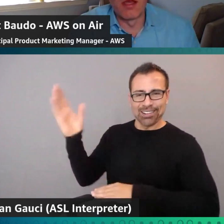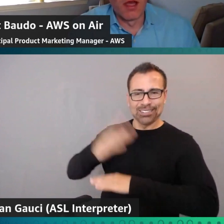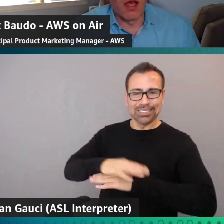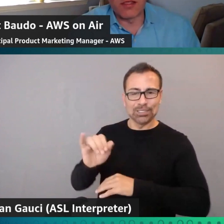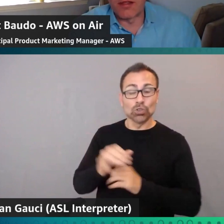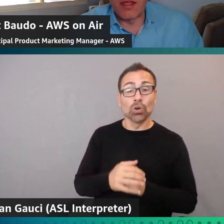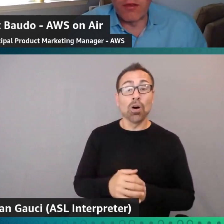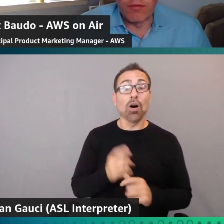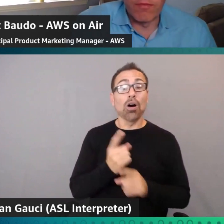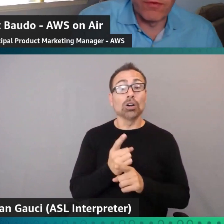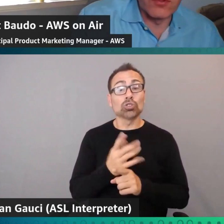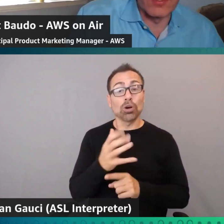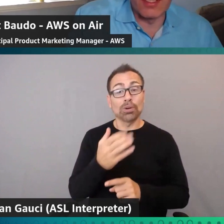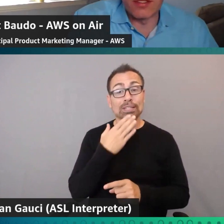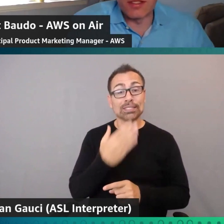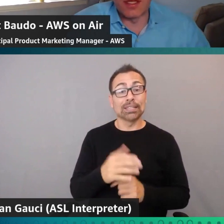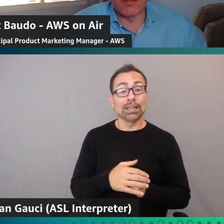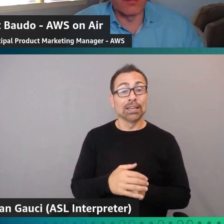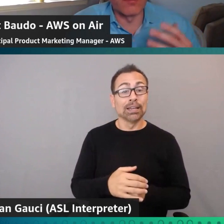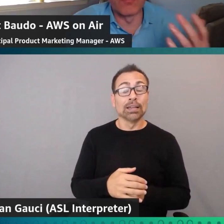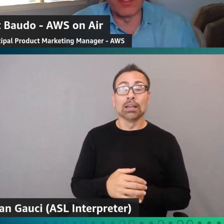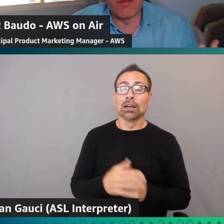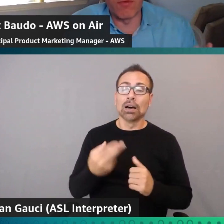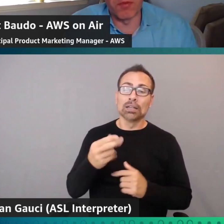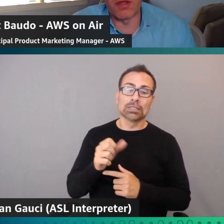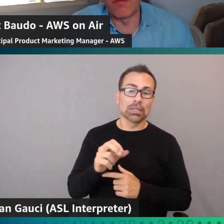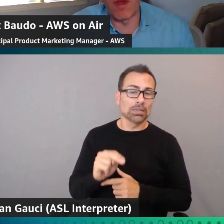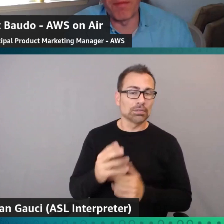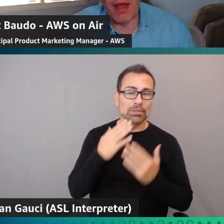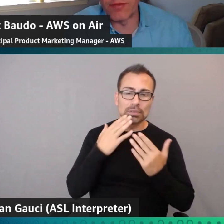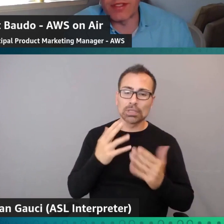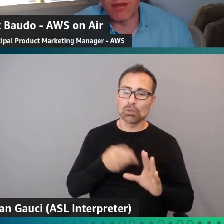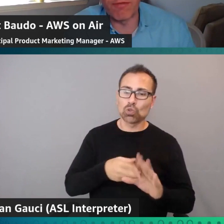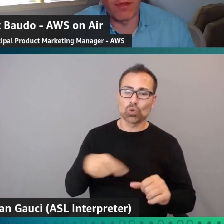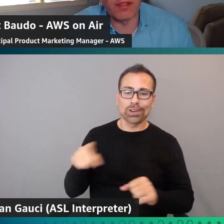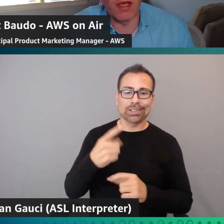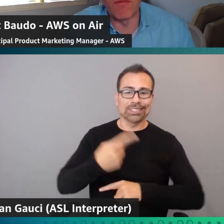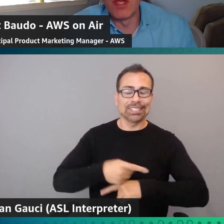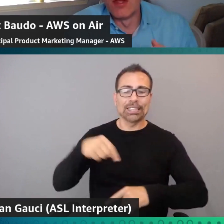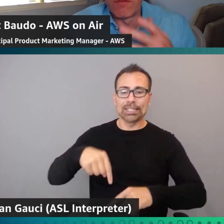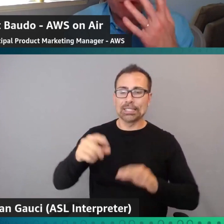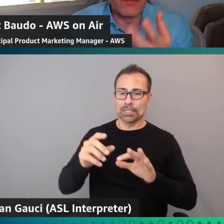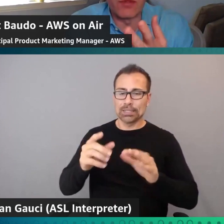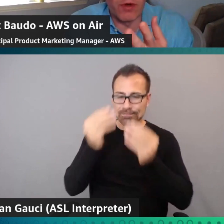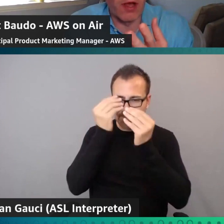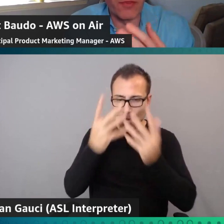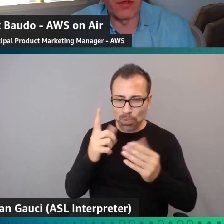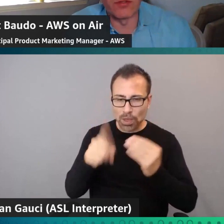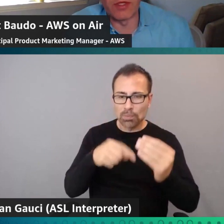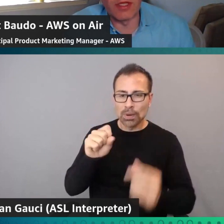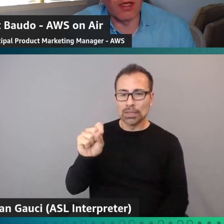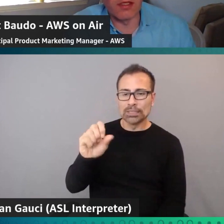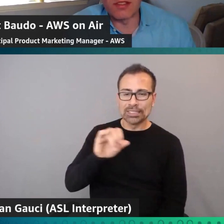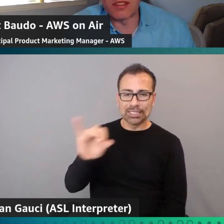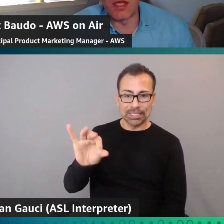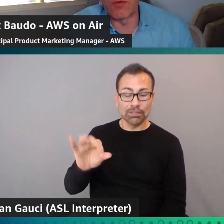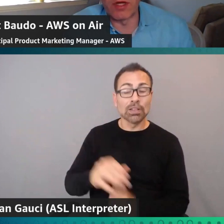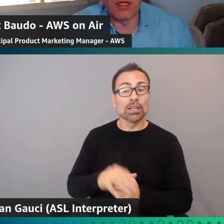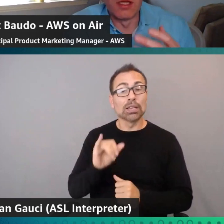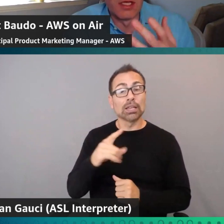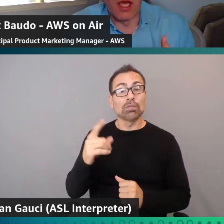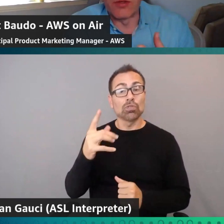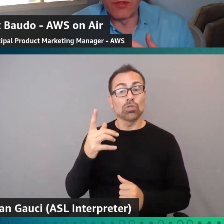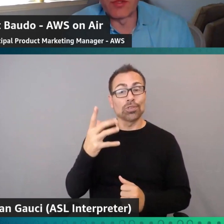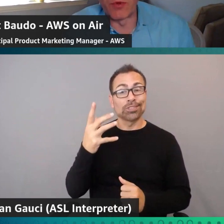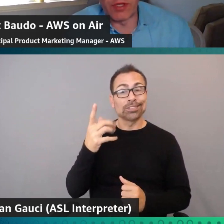say, Hassan, thank you for joining us today. This is really informative about SIF itself. For those who are out there joining us today, we're